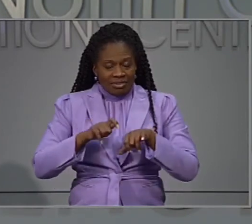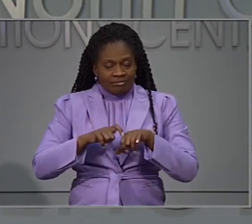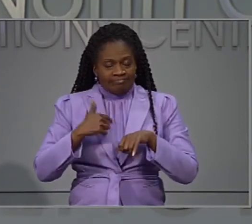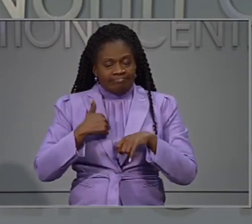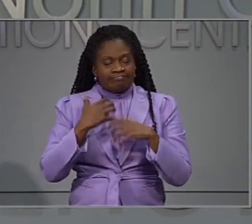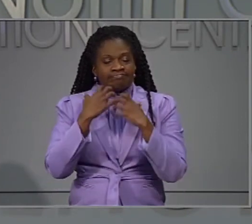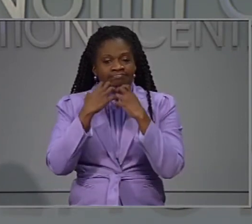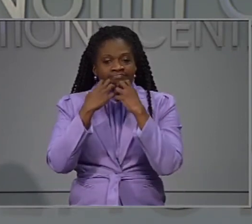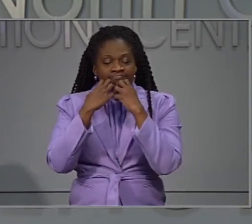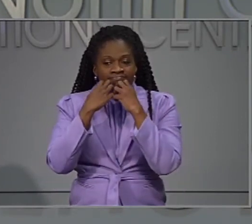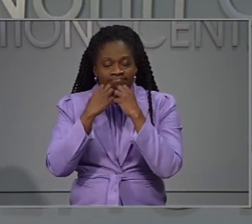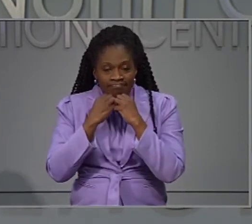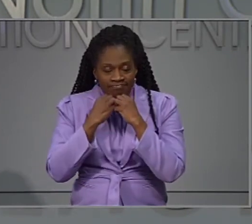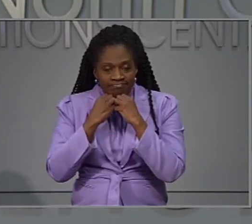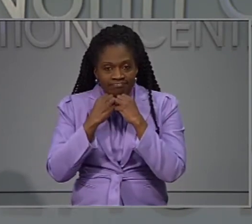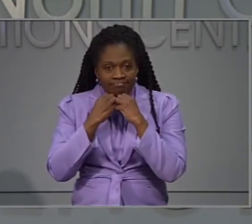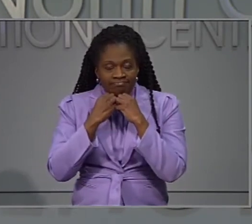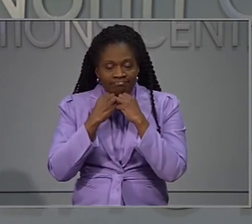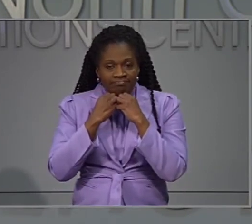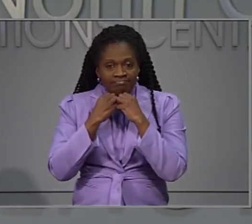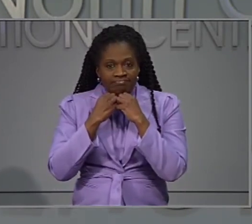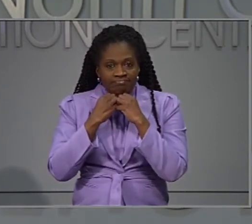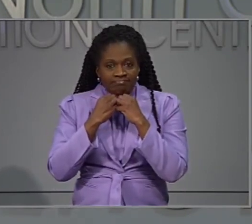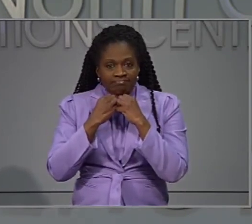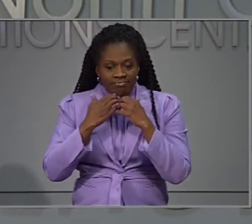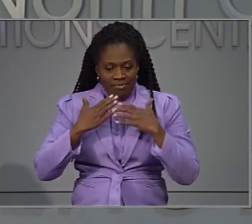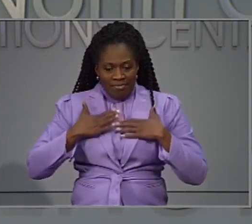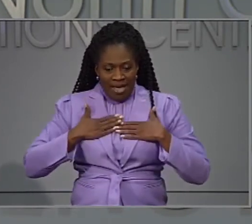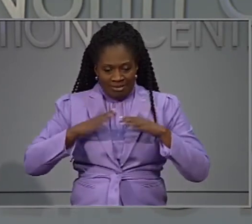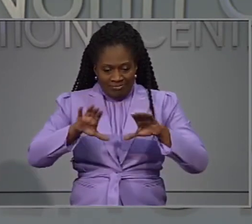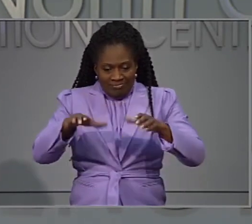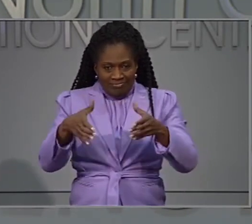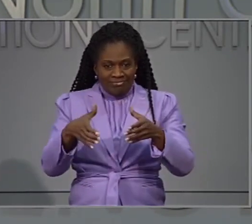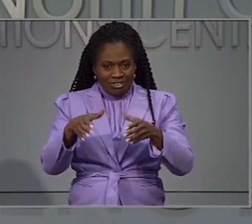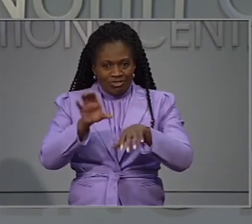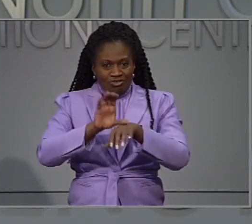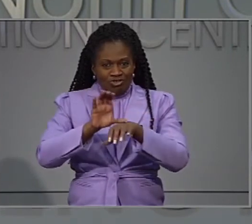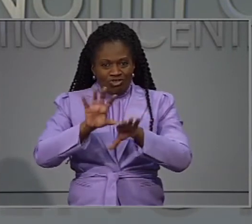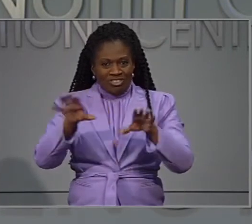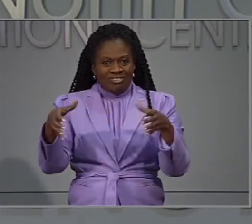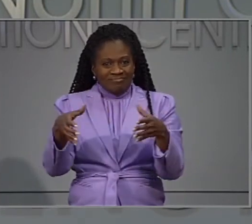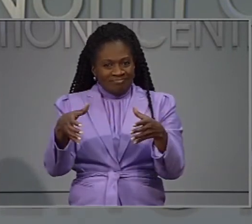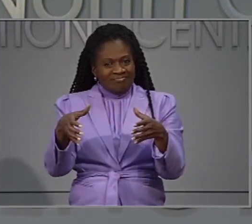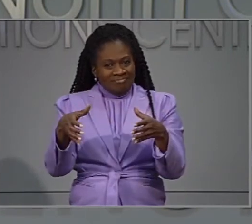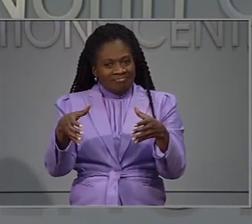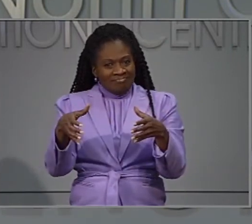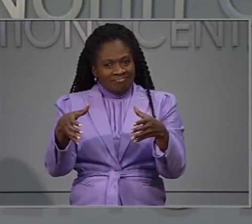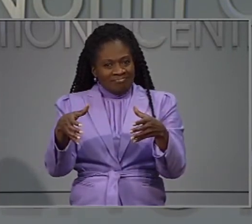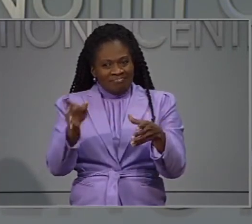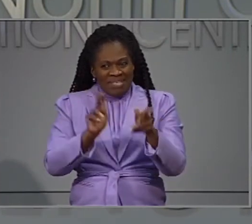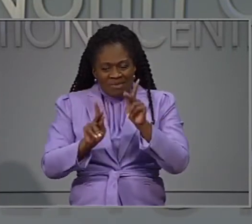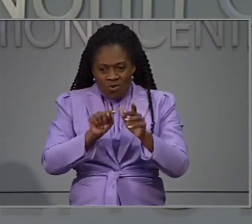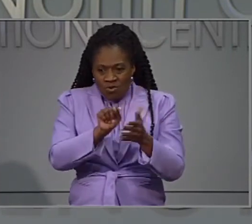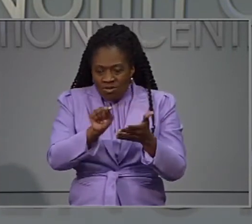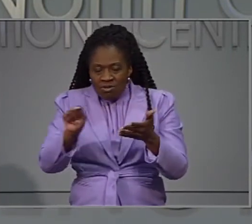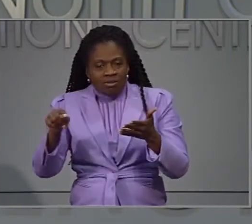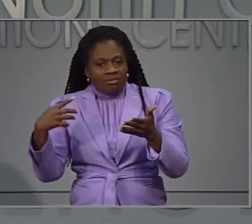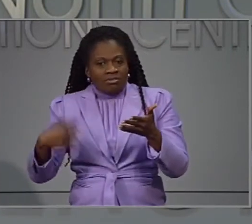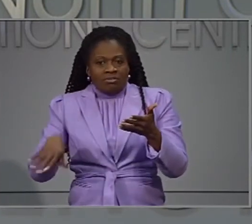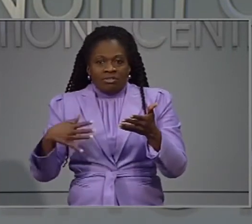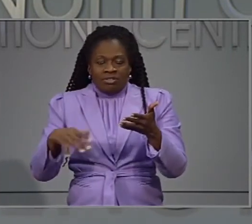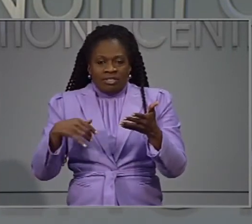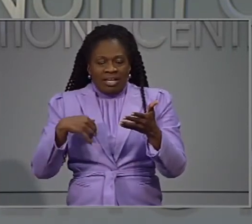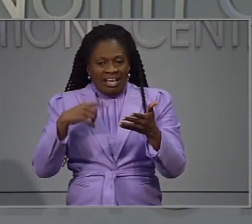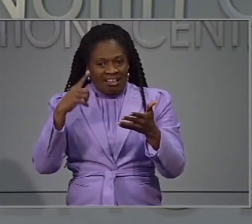deeply about my congregation. I think it's